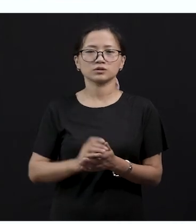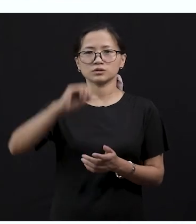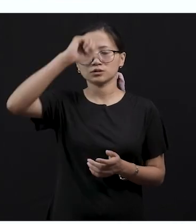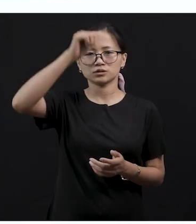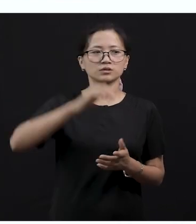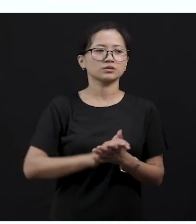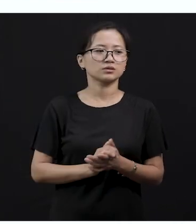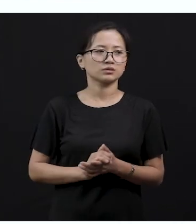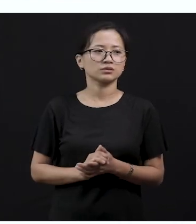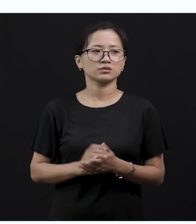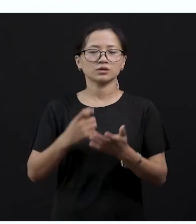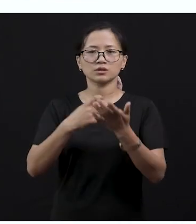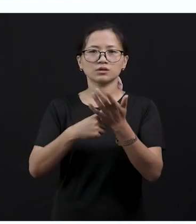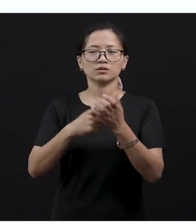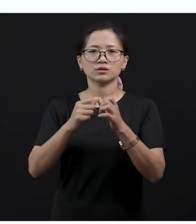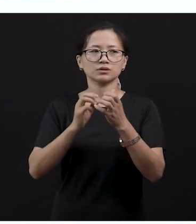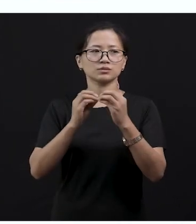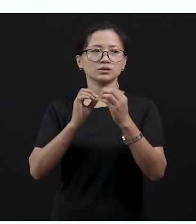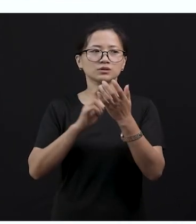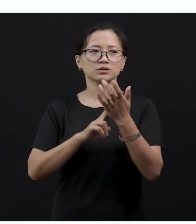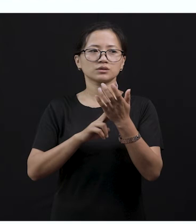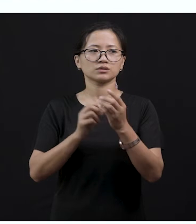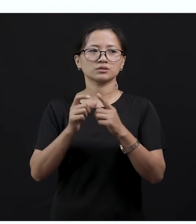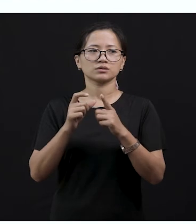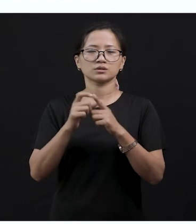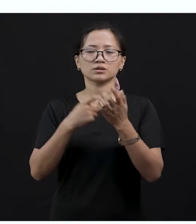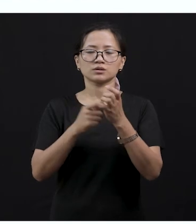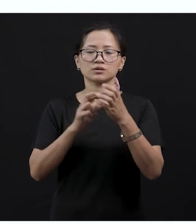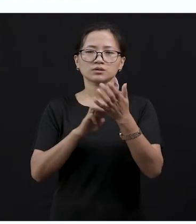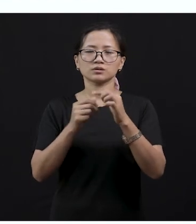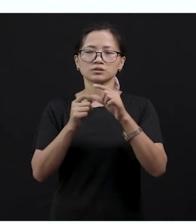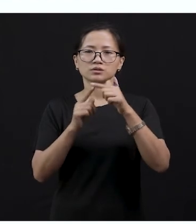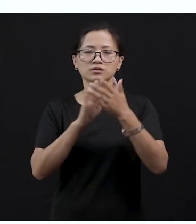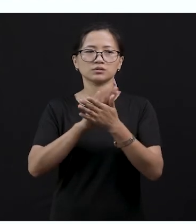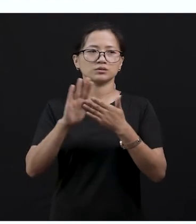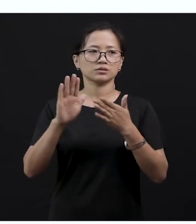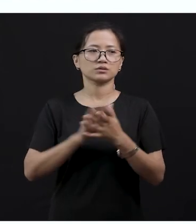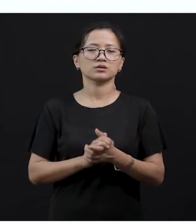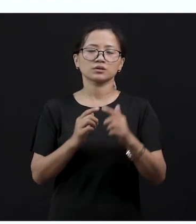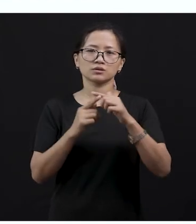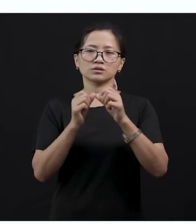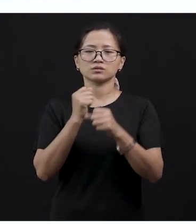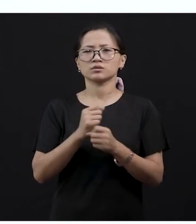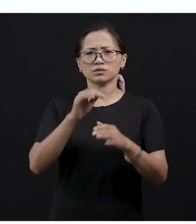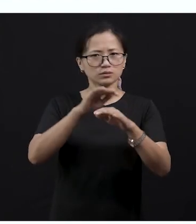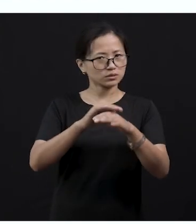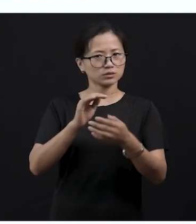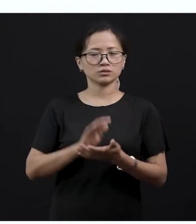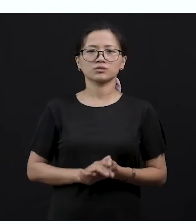name was Rabindranath Tagore. So he used to keep in touch with the